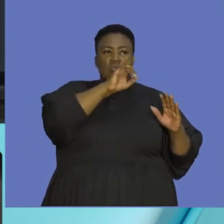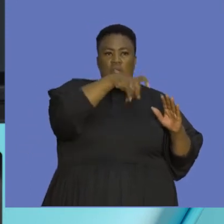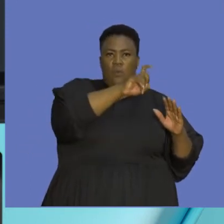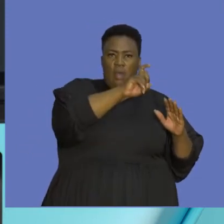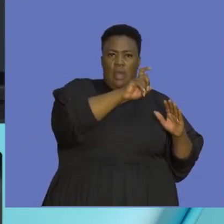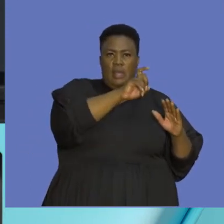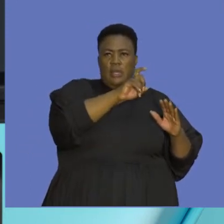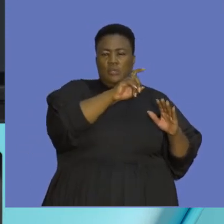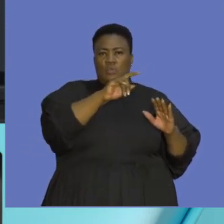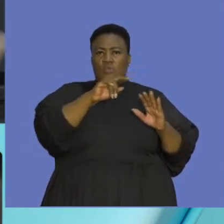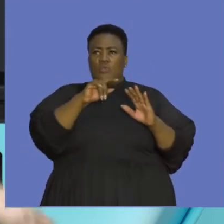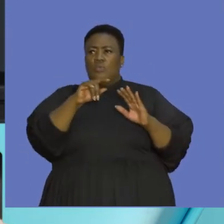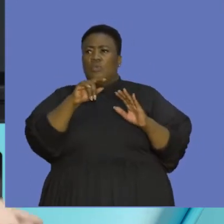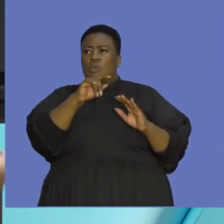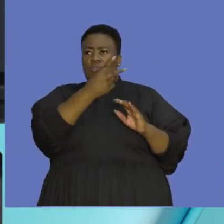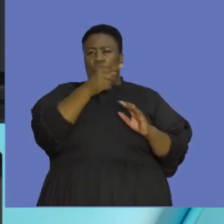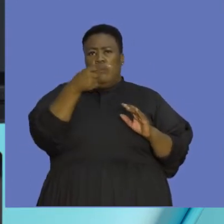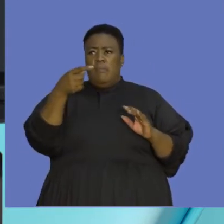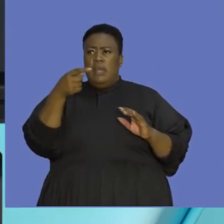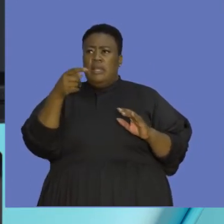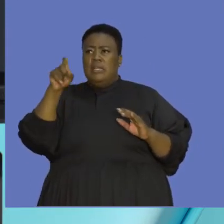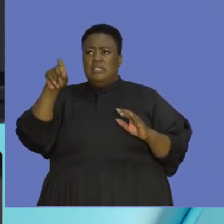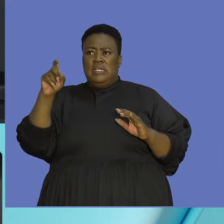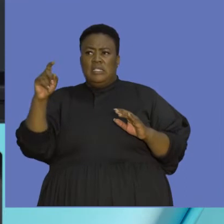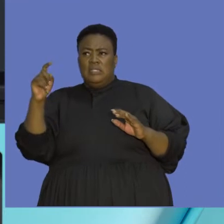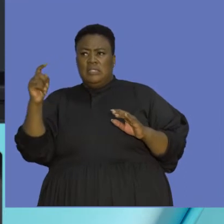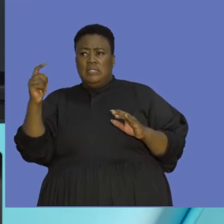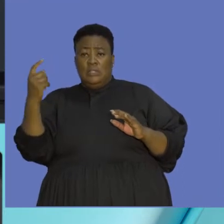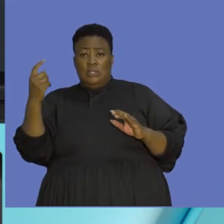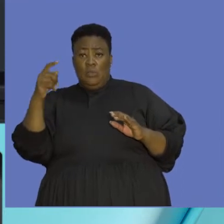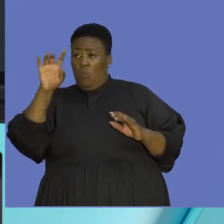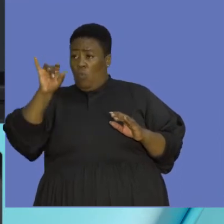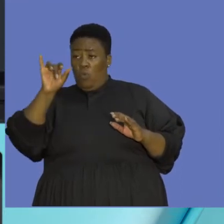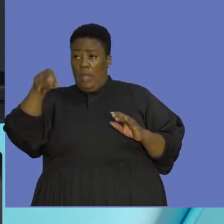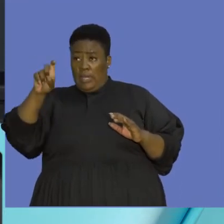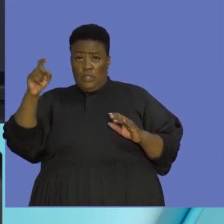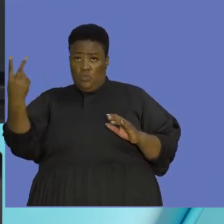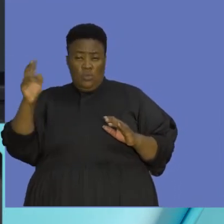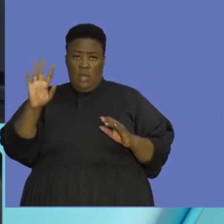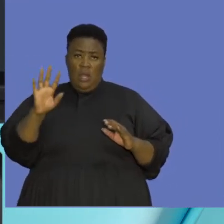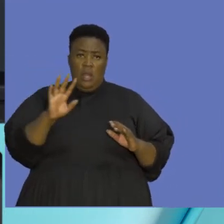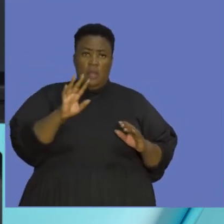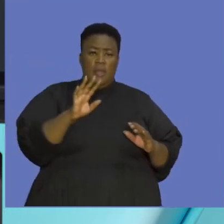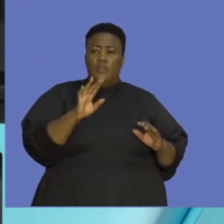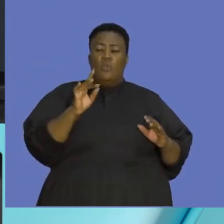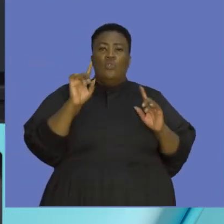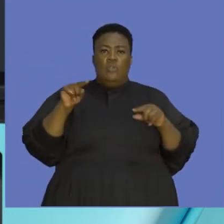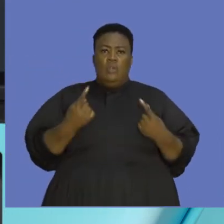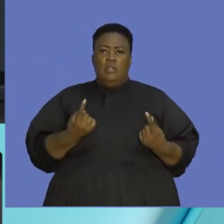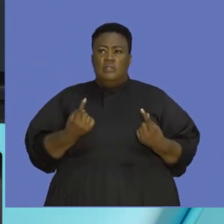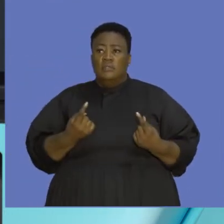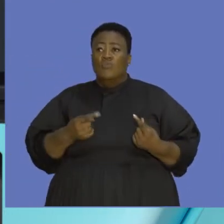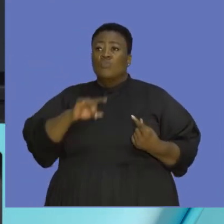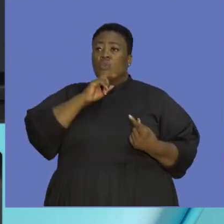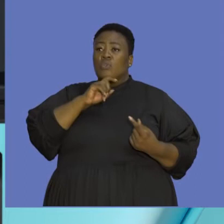y2 minus y1 and x2 minus x1 because we they're not labeled as